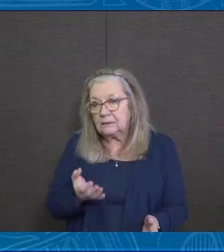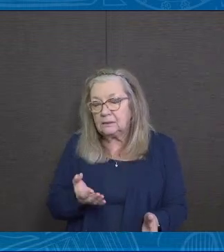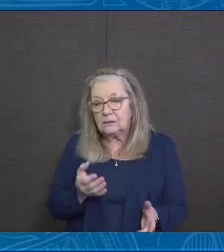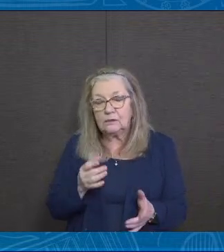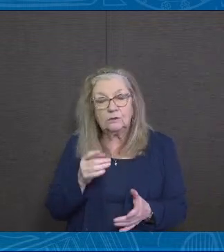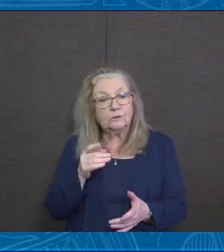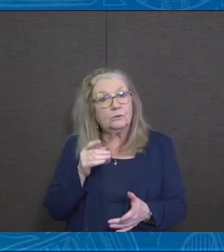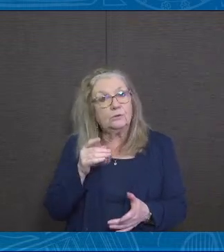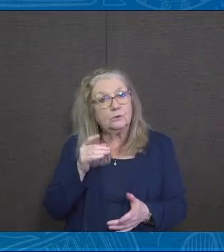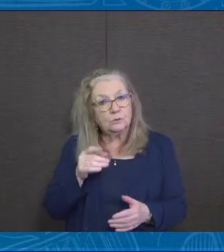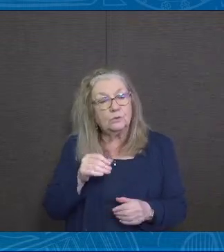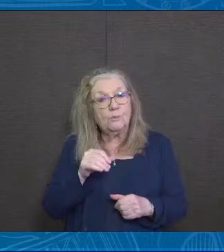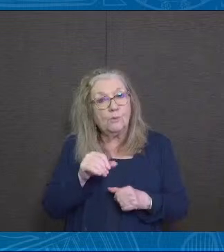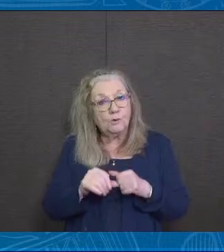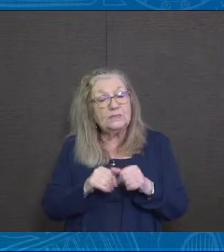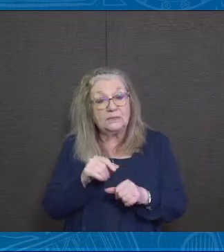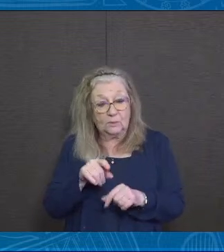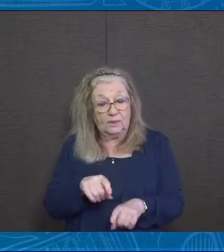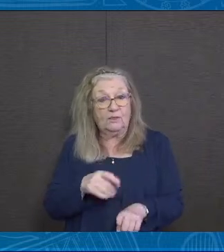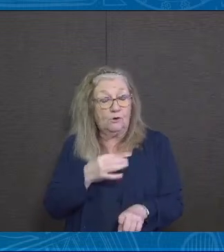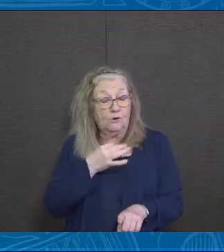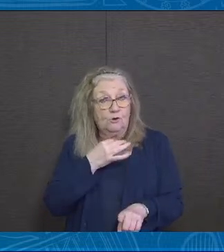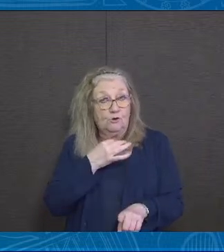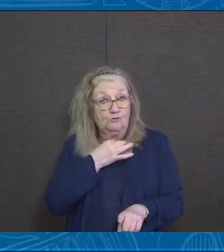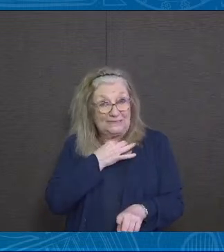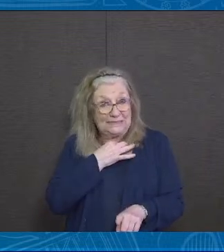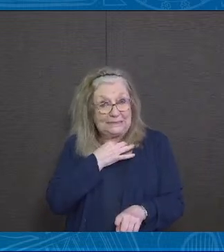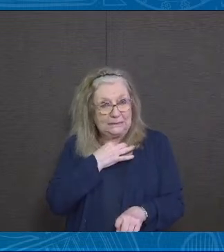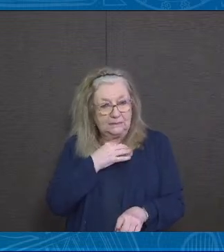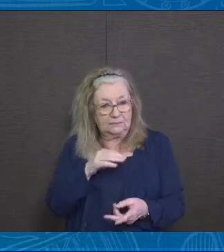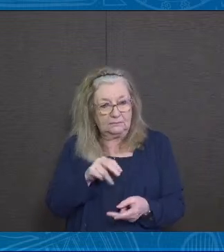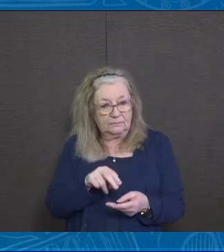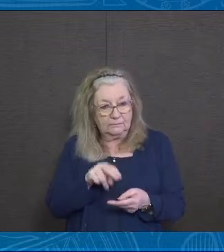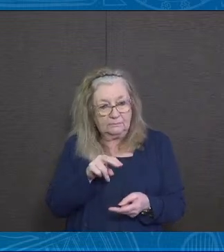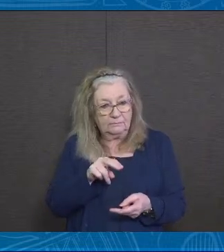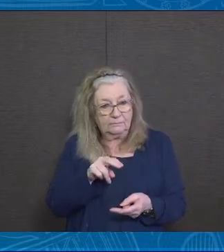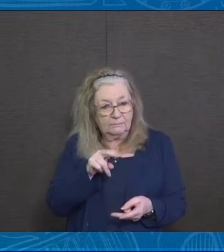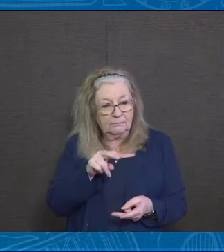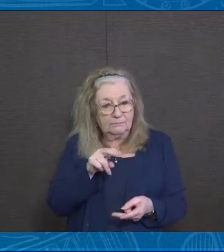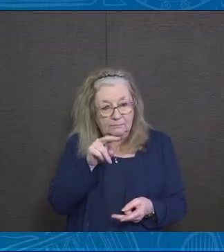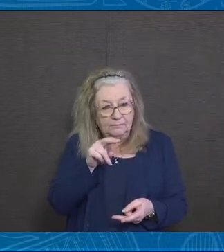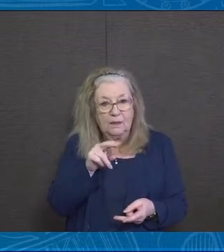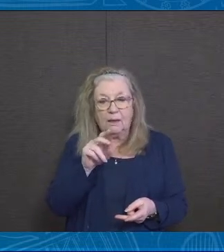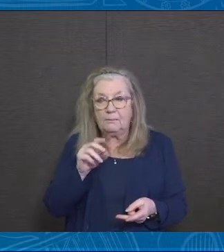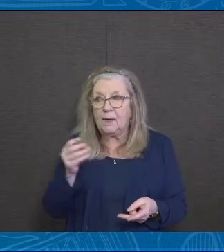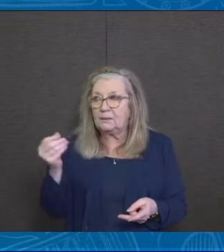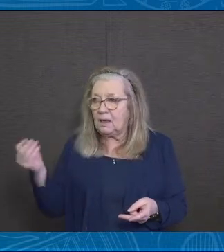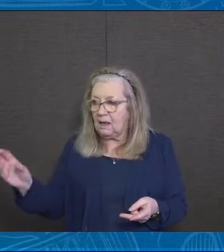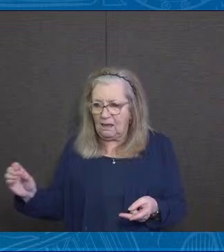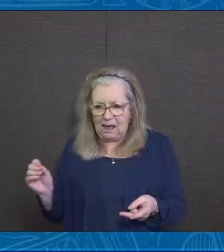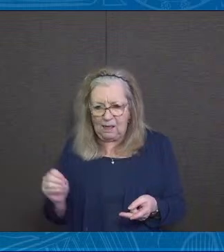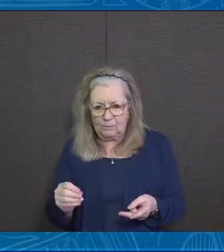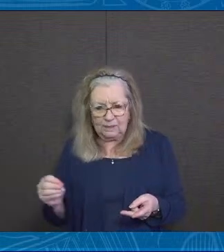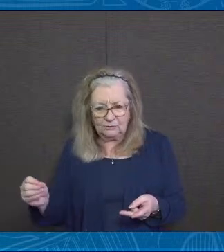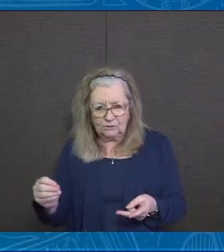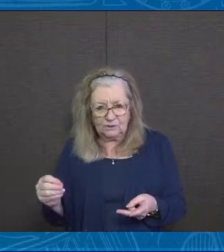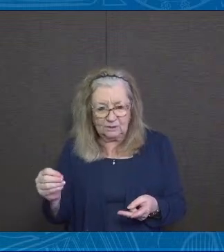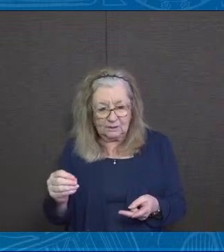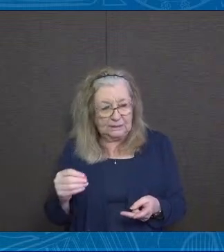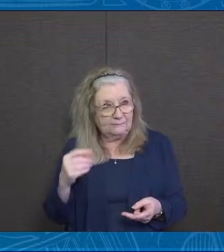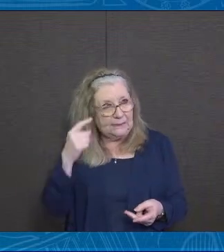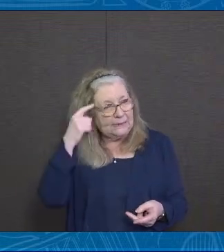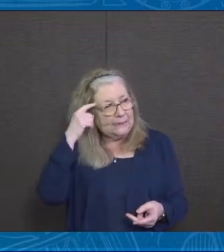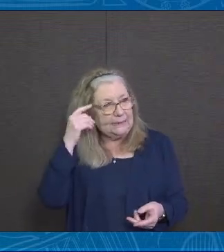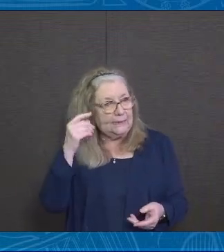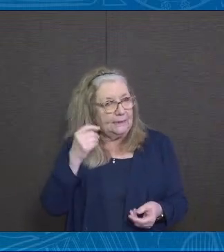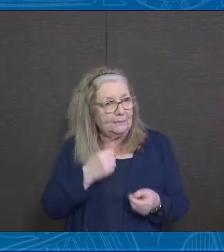do that process where the exponential risk is obviously increasing, but you have a linear process for allocation, over time, you're actually creating a larger